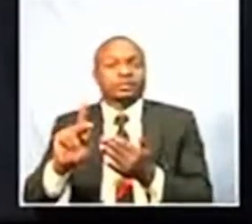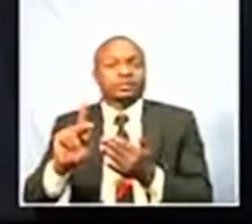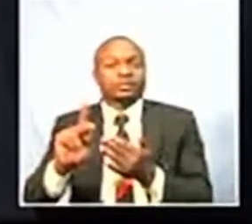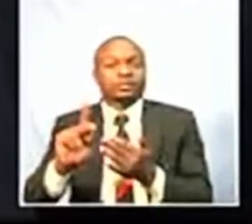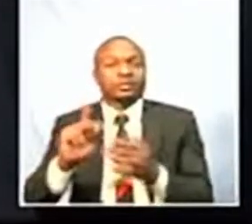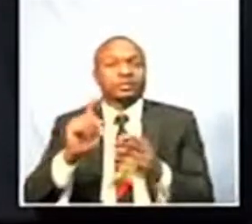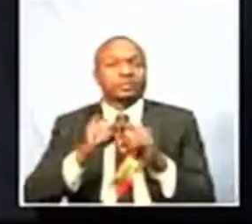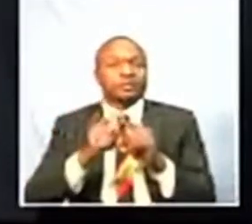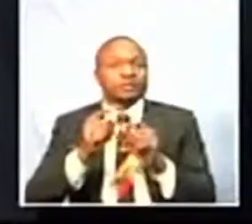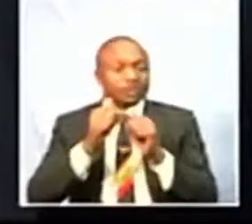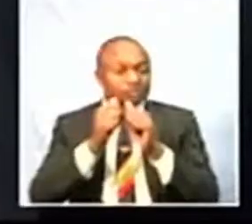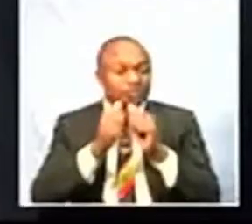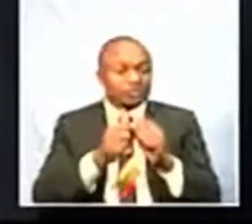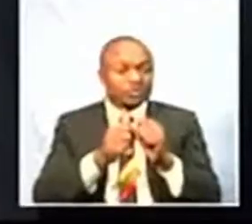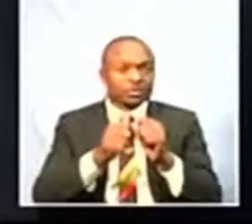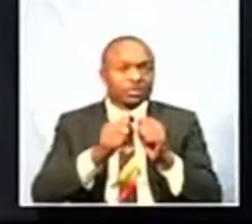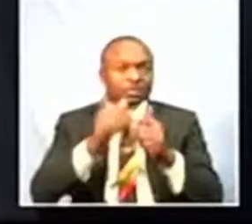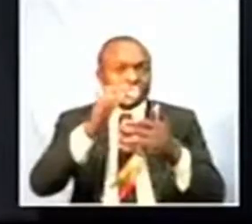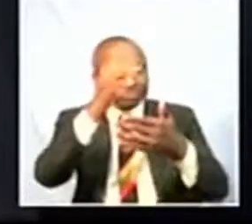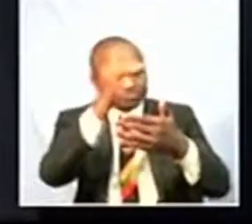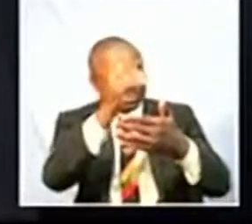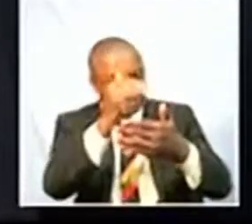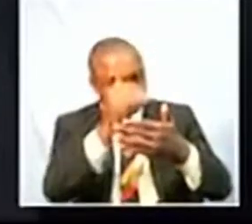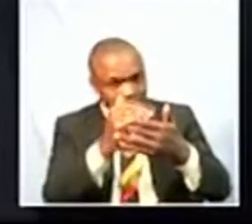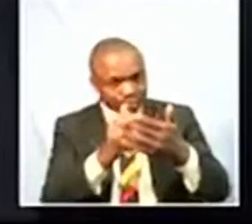down procedures in terms of